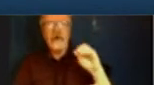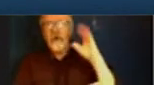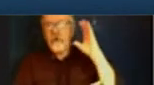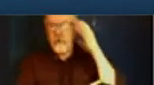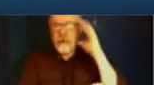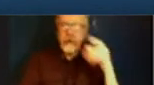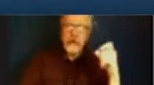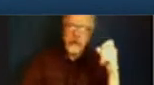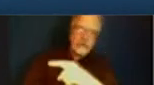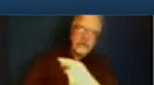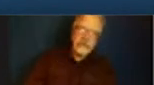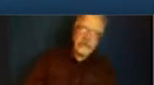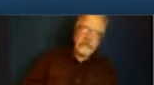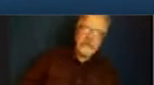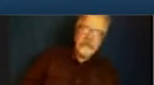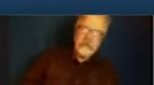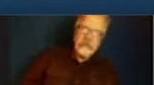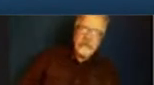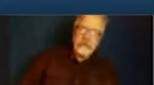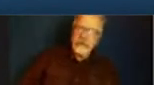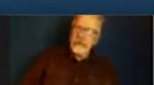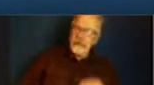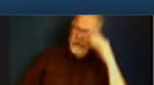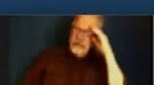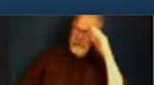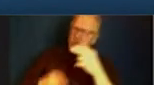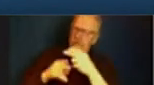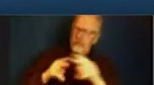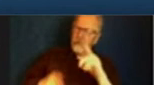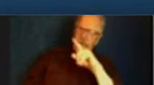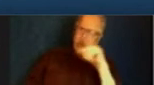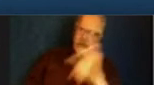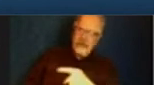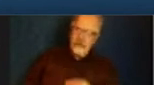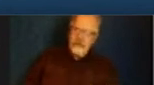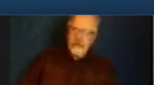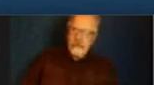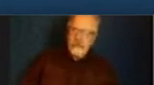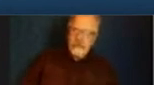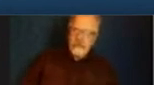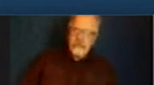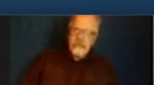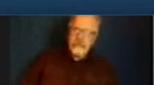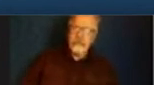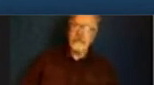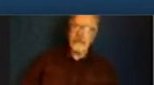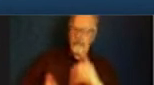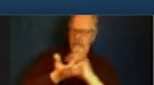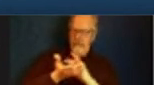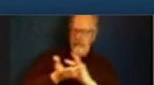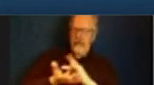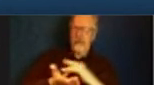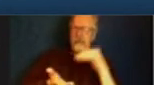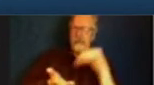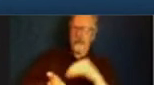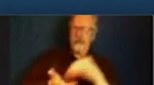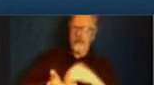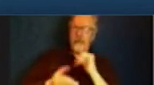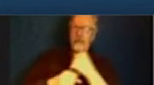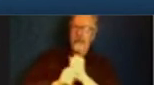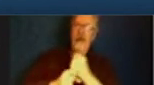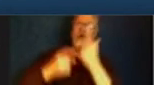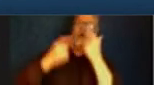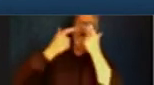Hi, just a couple of quick ones. One, I'm hearing from medical doctors working in some of our larger hospitals in the state who